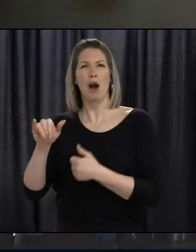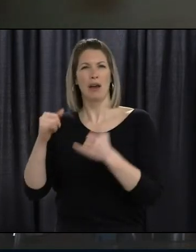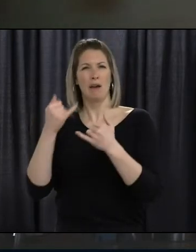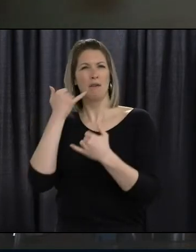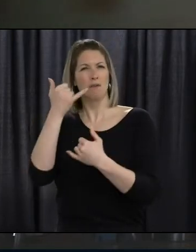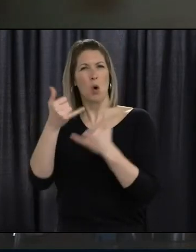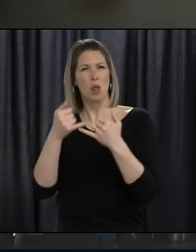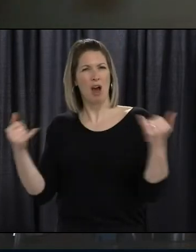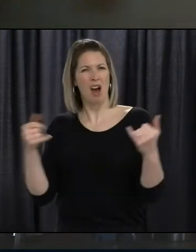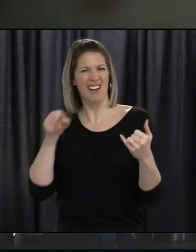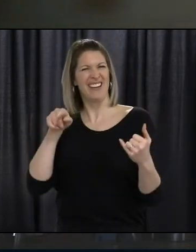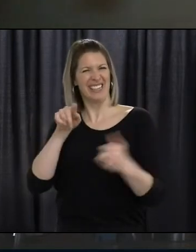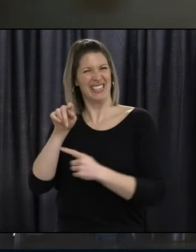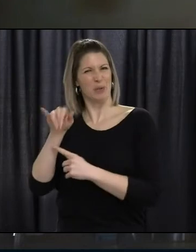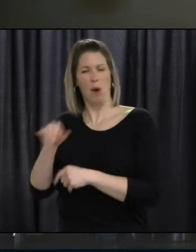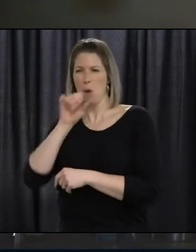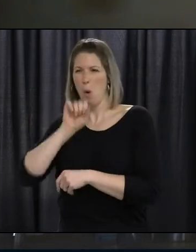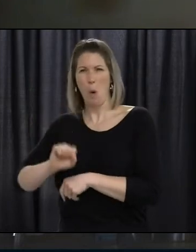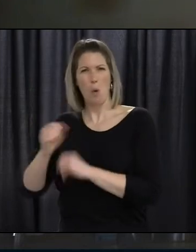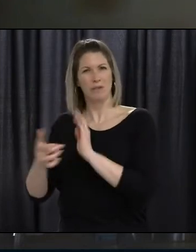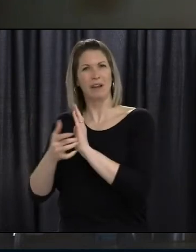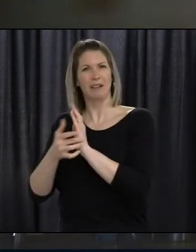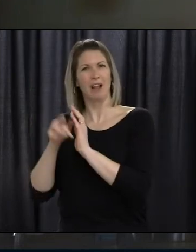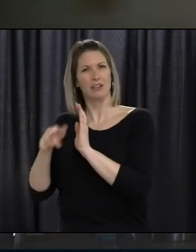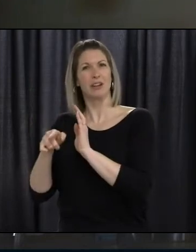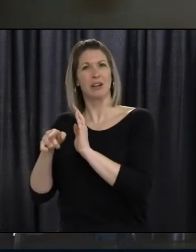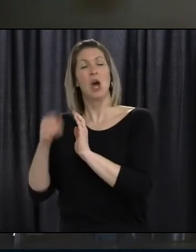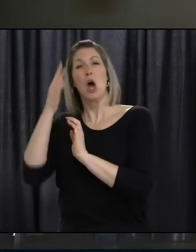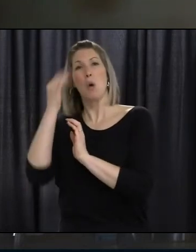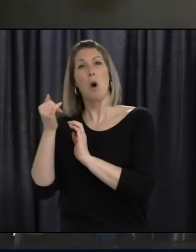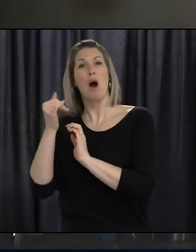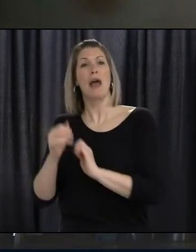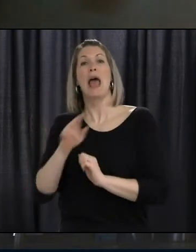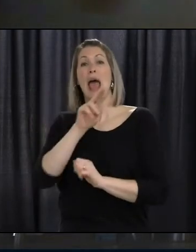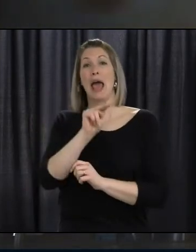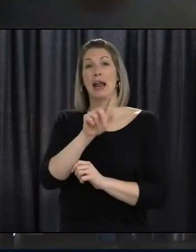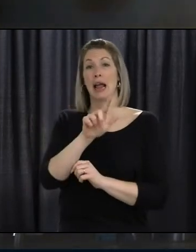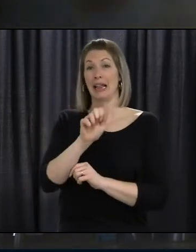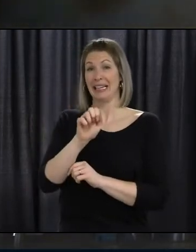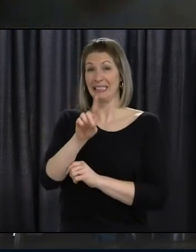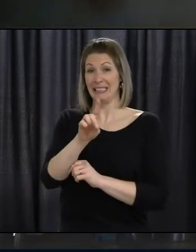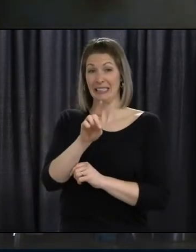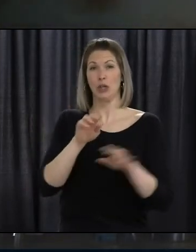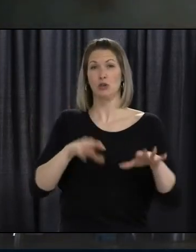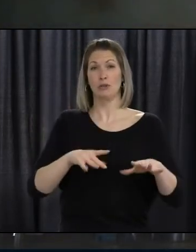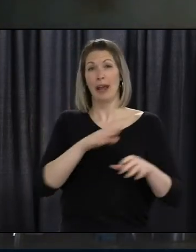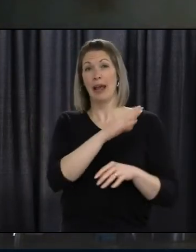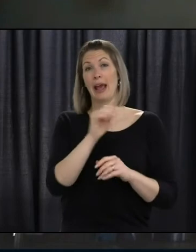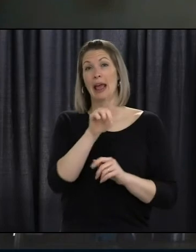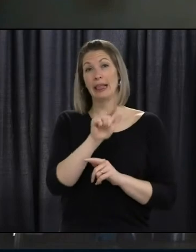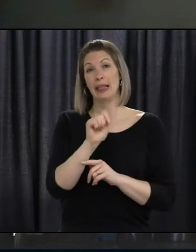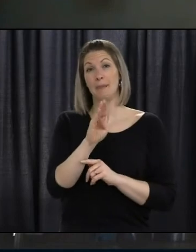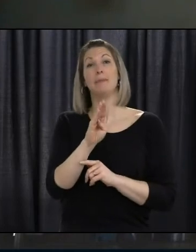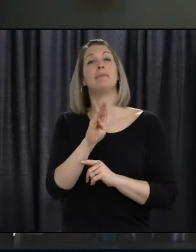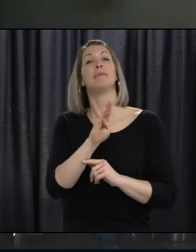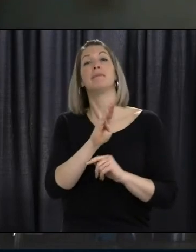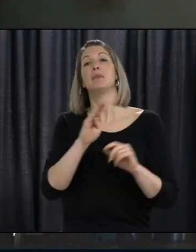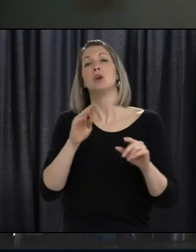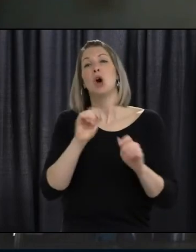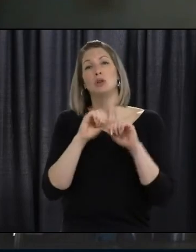technology, and in conjunction with the Newfoundland and Labrador Association for the Deaf last year, we had talked about what's called a visual relay